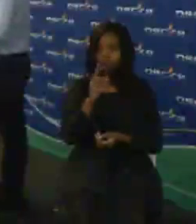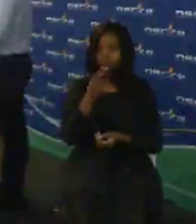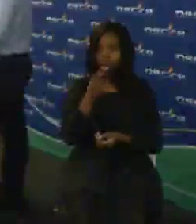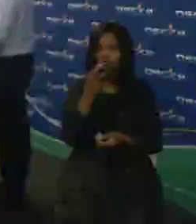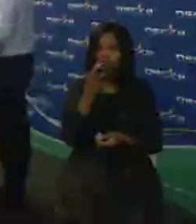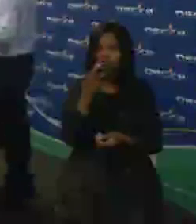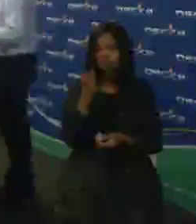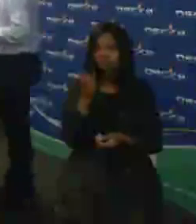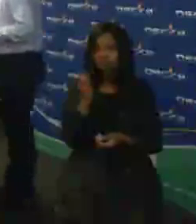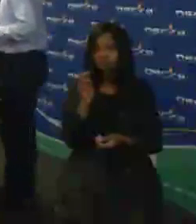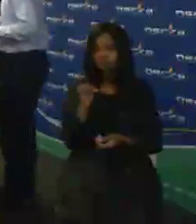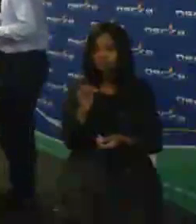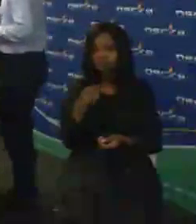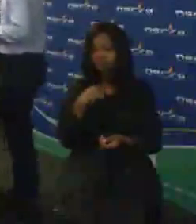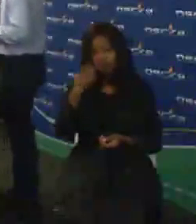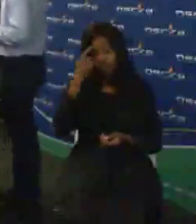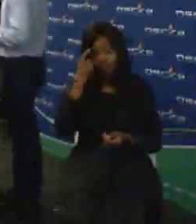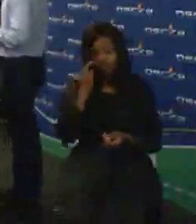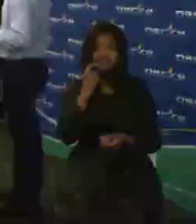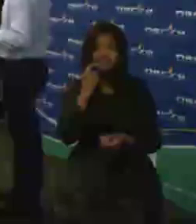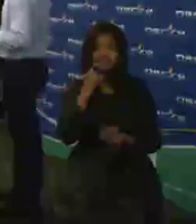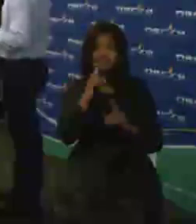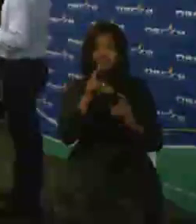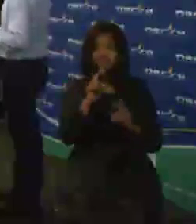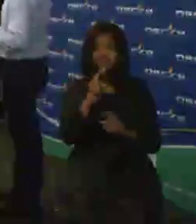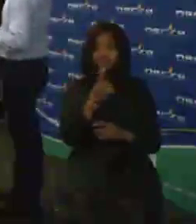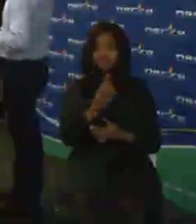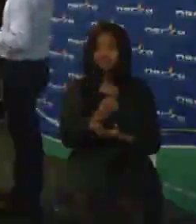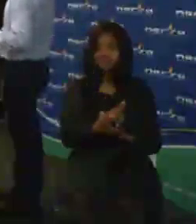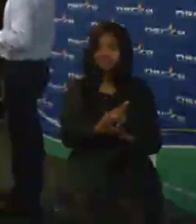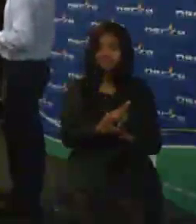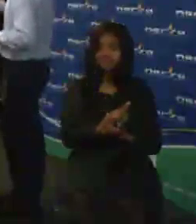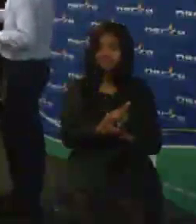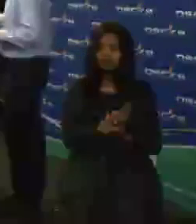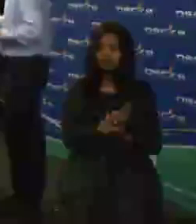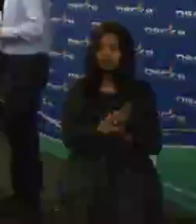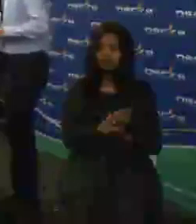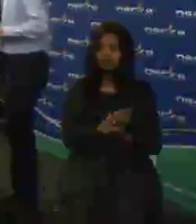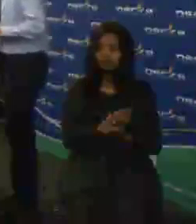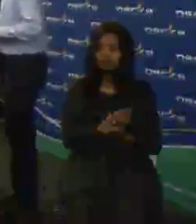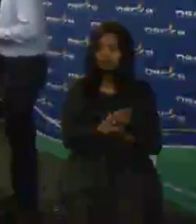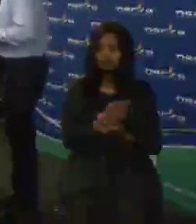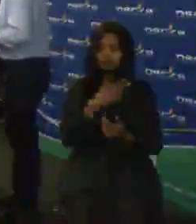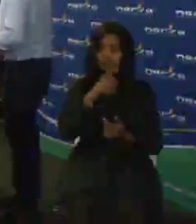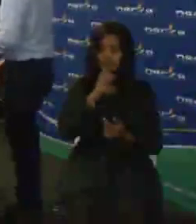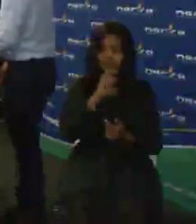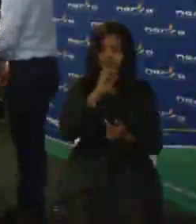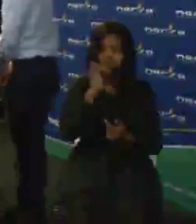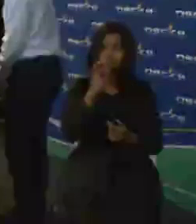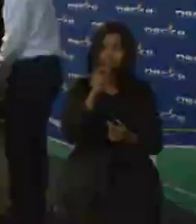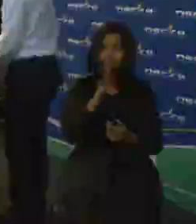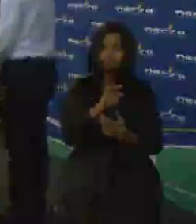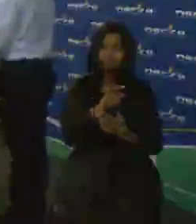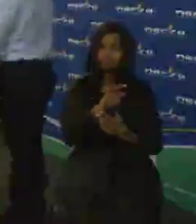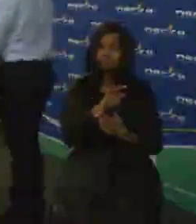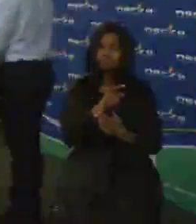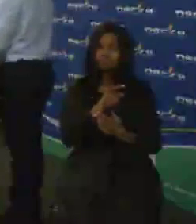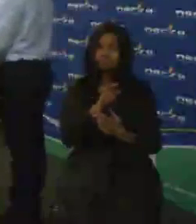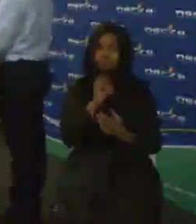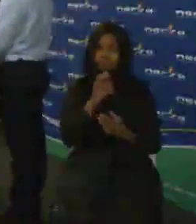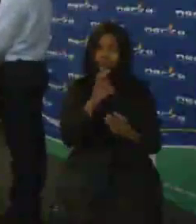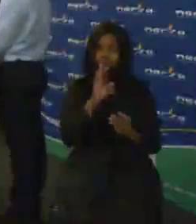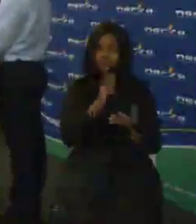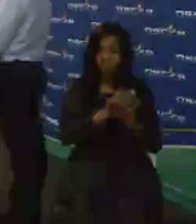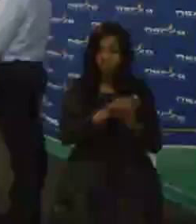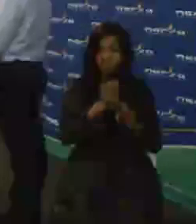I think perhaps the easy question first. I think it would be useful if you were able